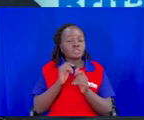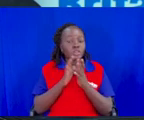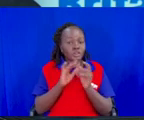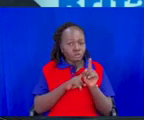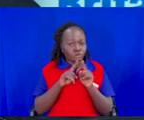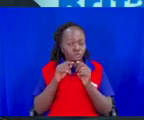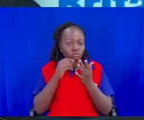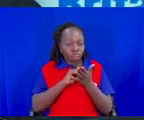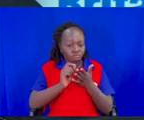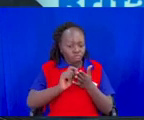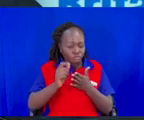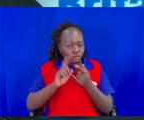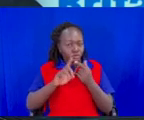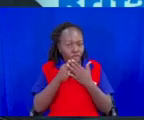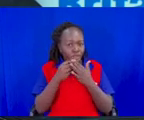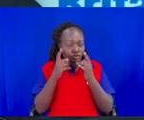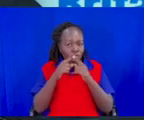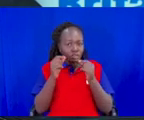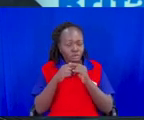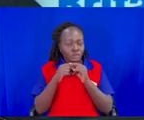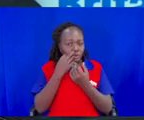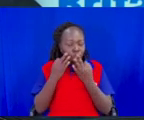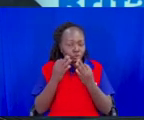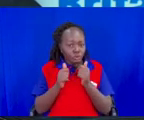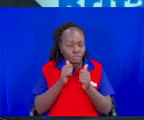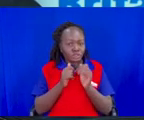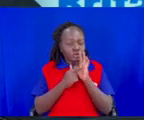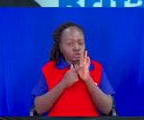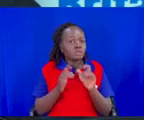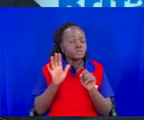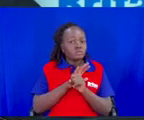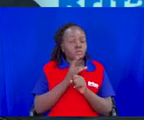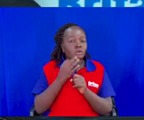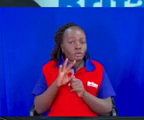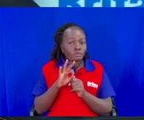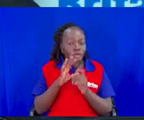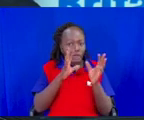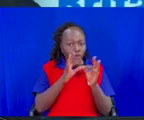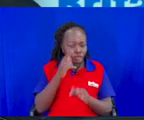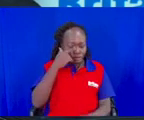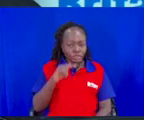financial statements, which include a summary of significant accounting policies.